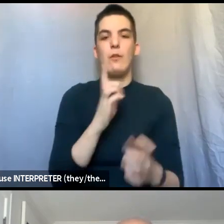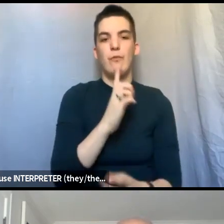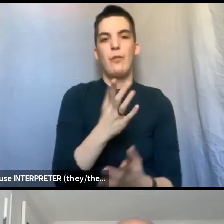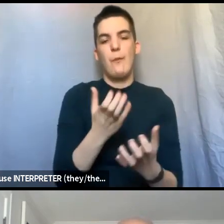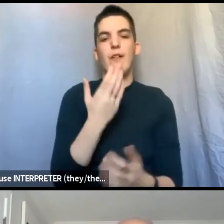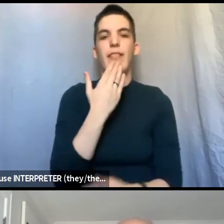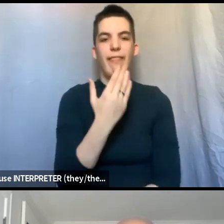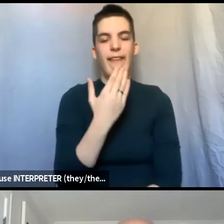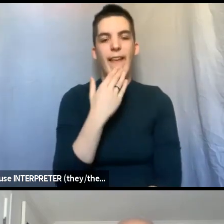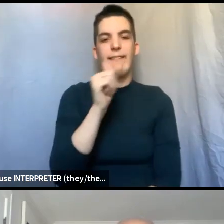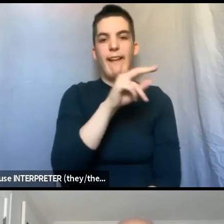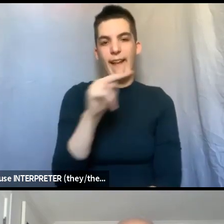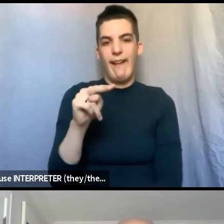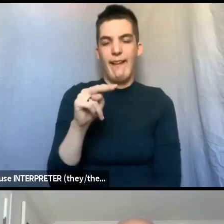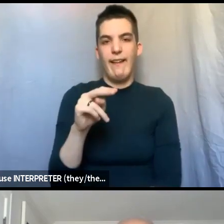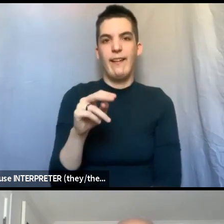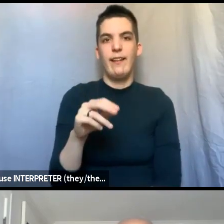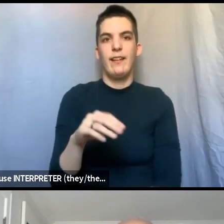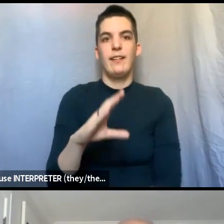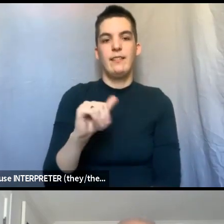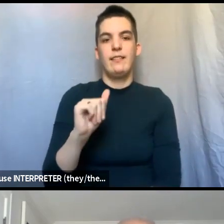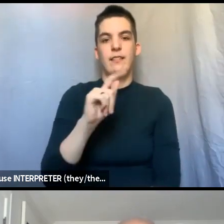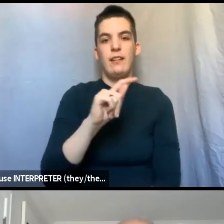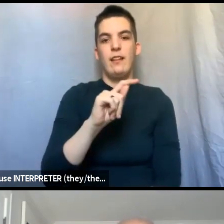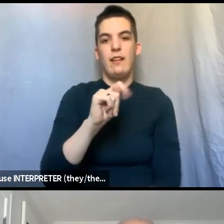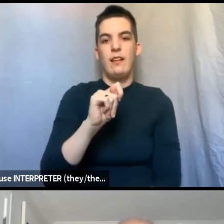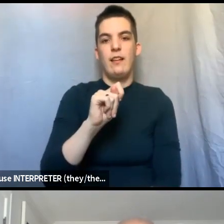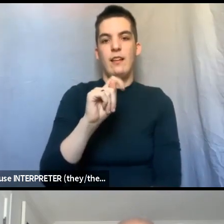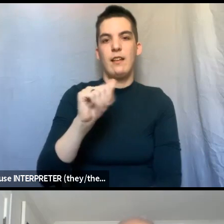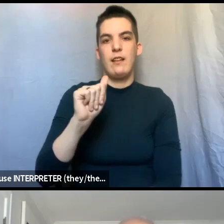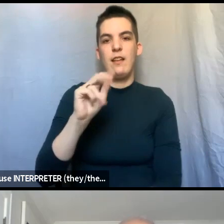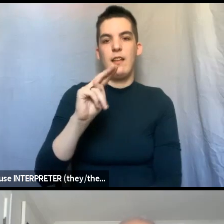for not only being here, but also for being with us